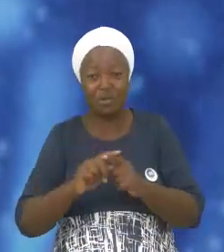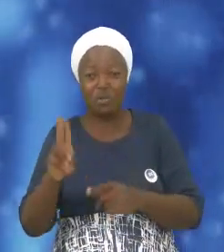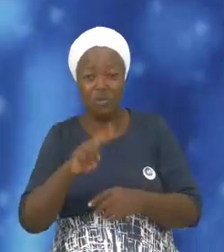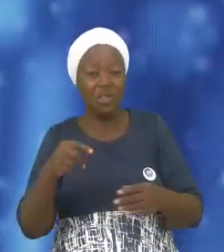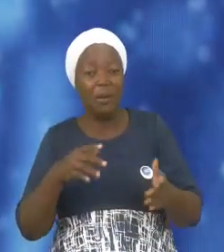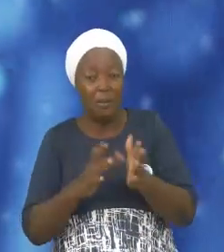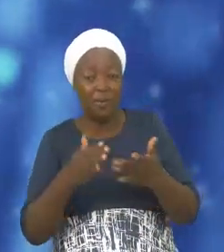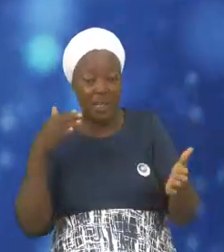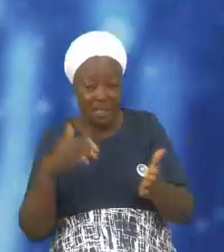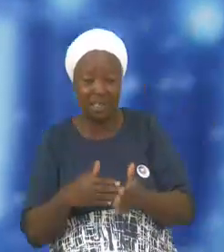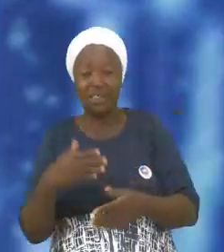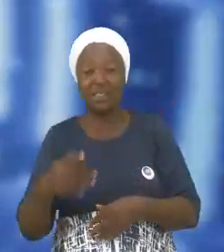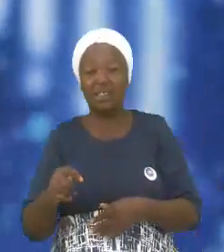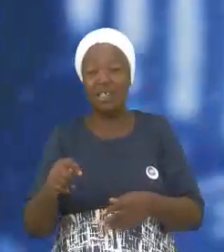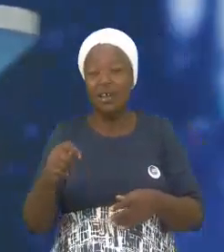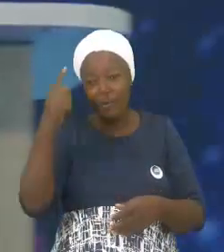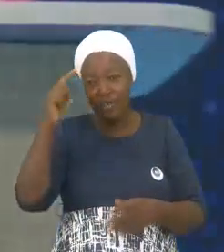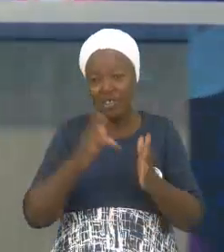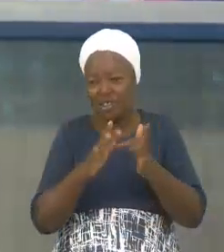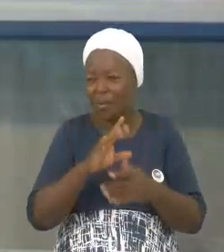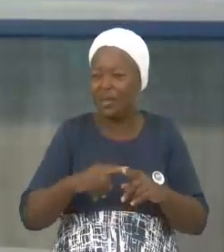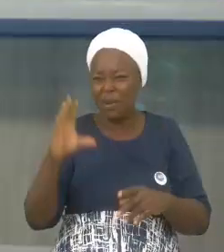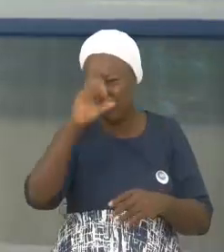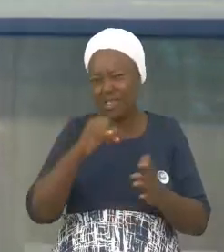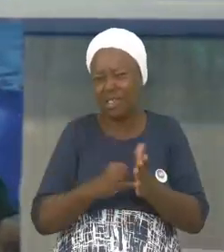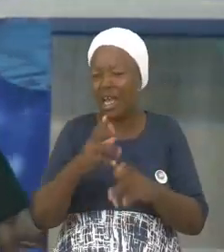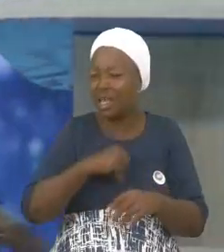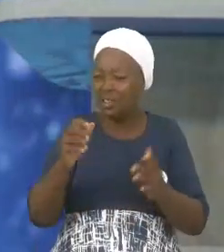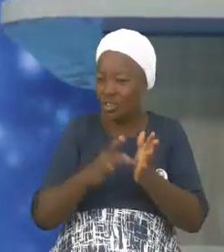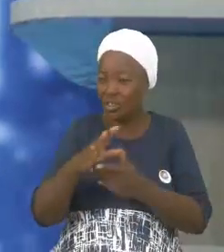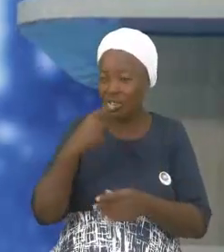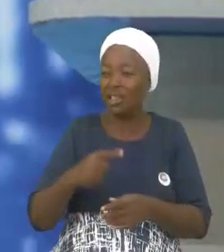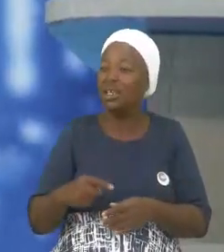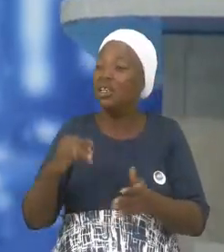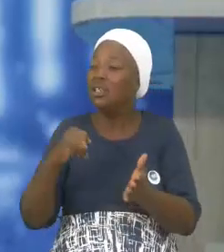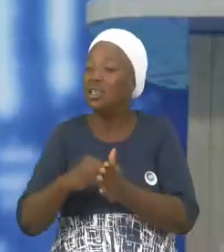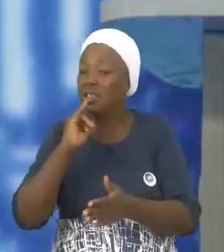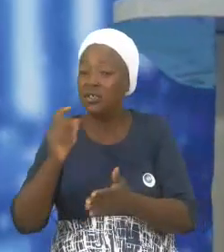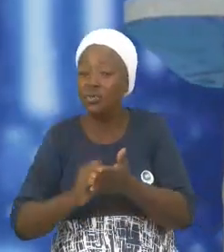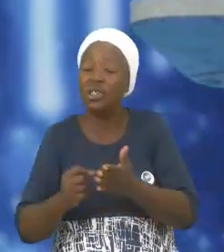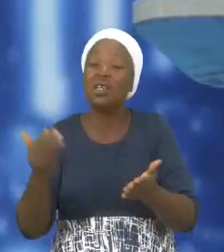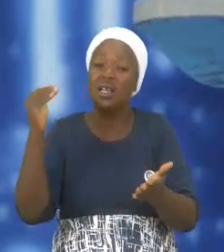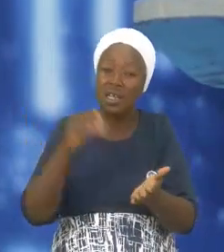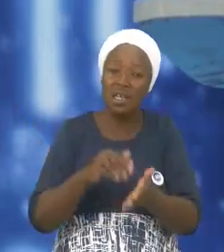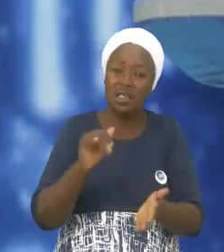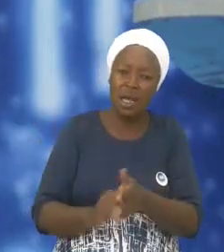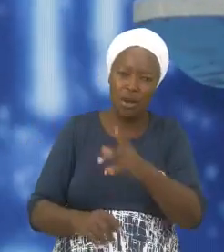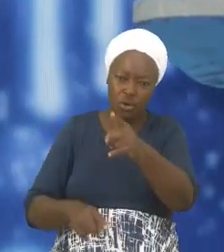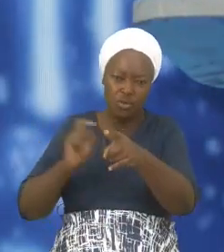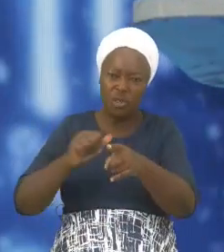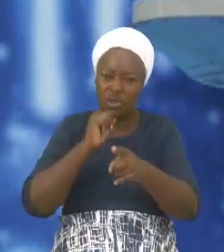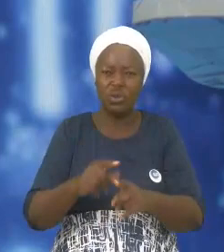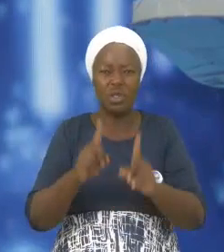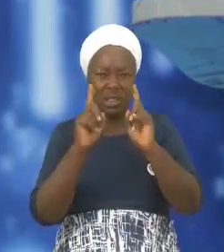he misquoted the scripture. And Jesus said, it is written again, thou shalt not test, thou shalt not tempt